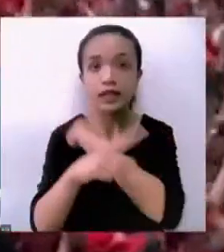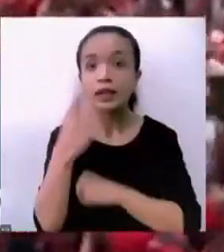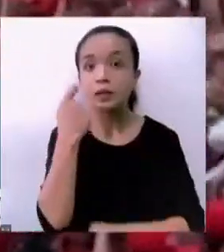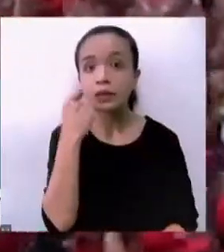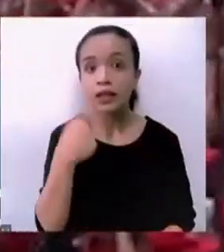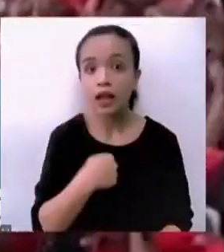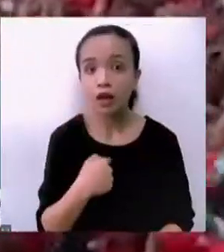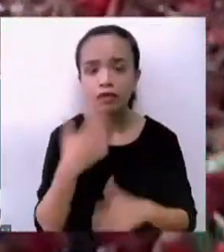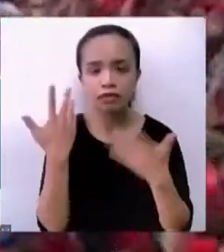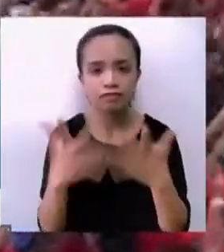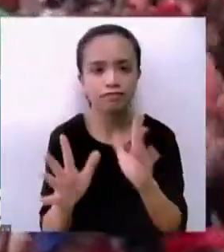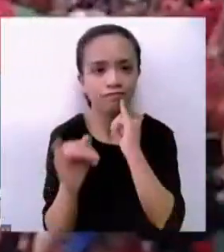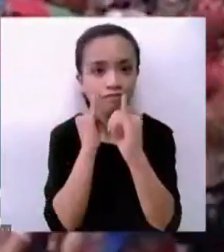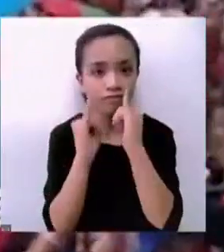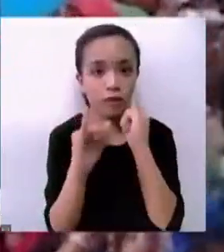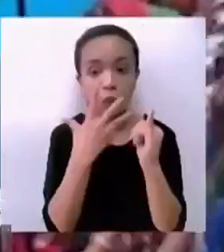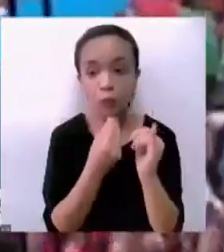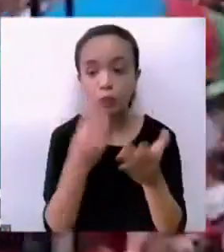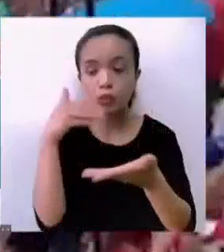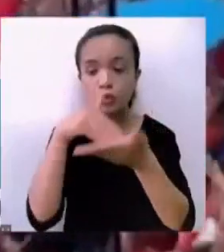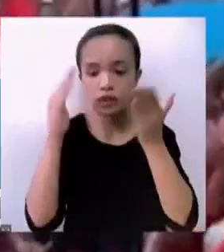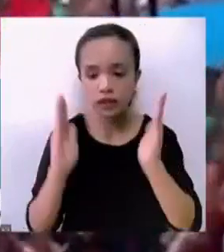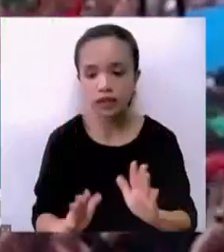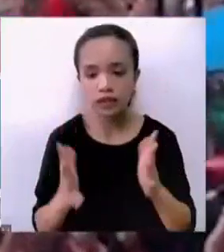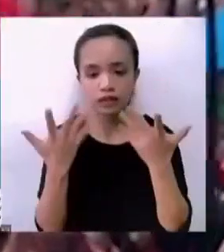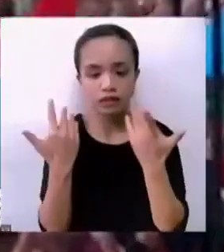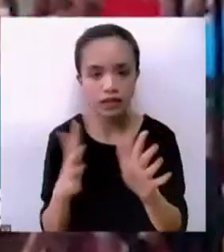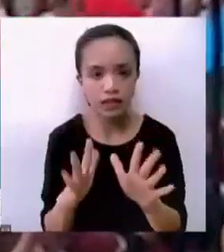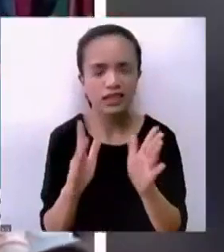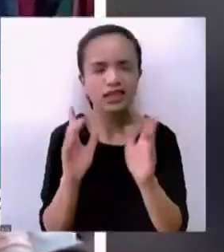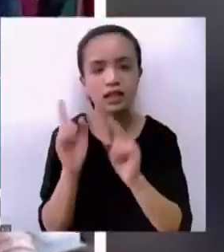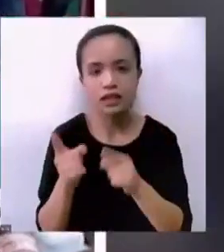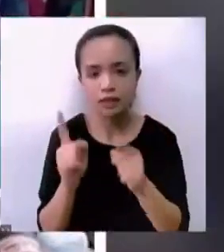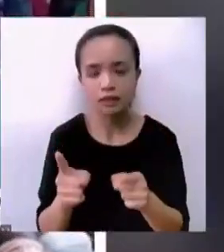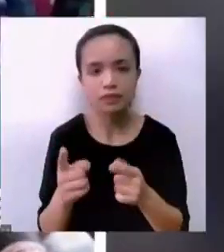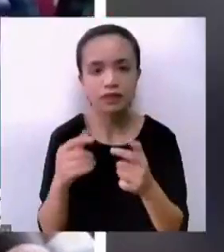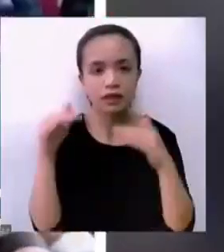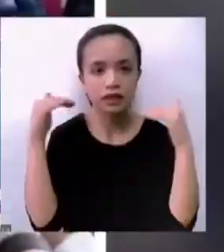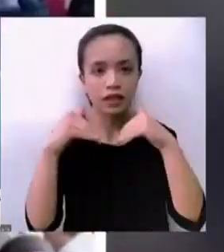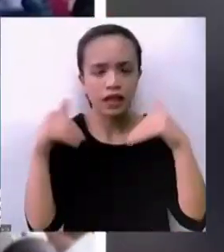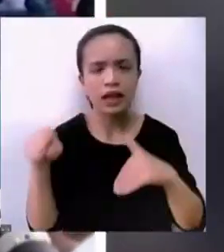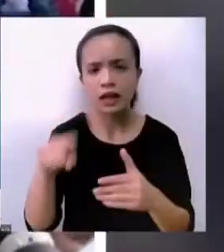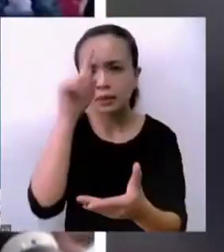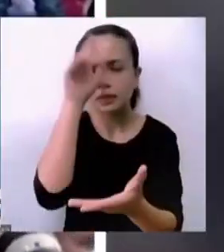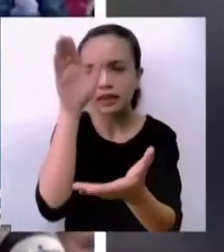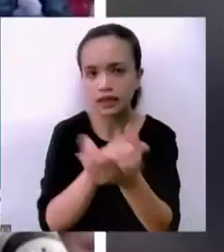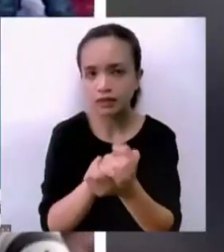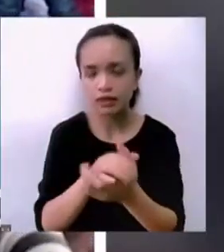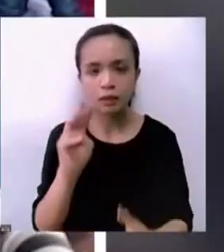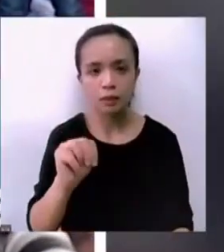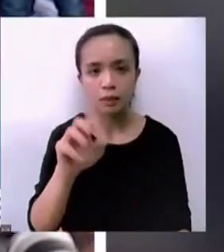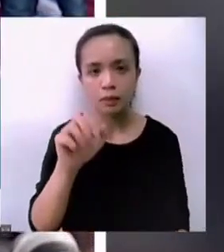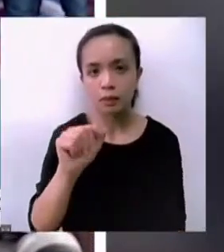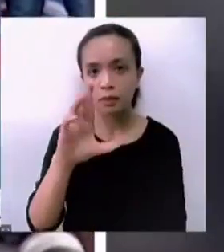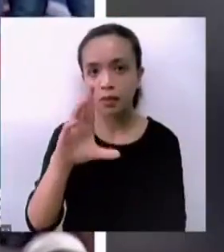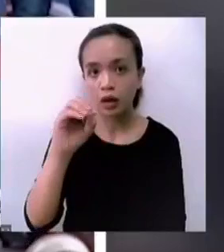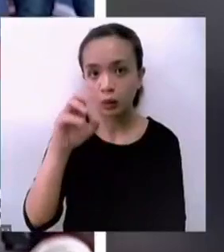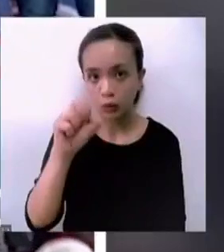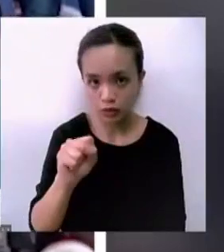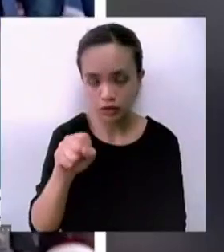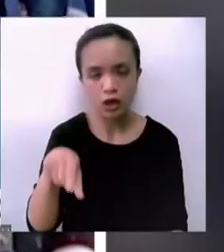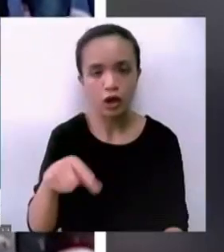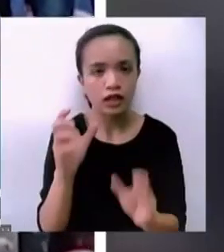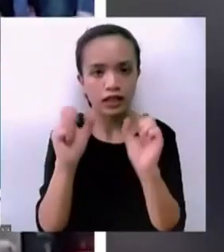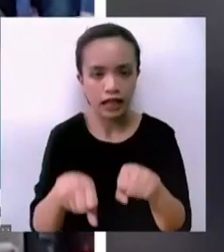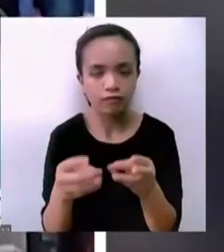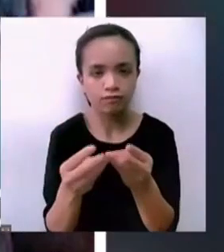to interview some students who attended today's rally, and they said that they believe Marcos is the one who can fix the educational system that